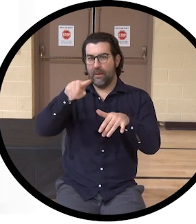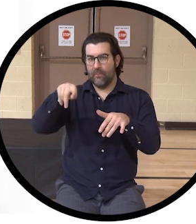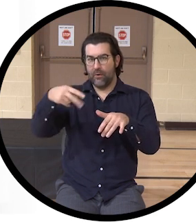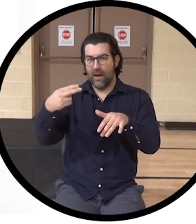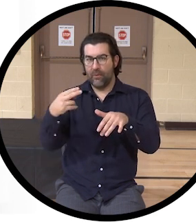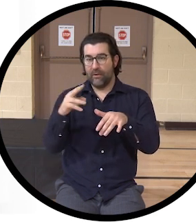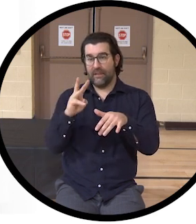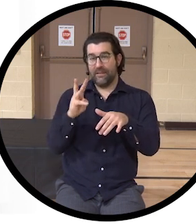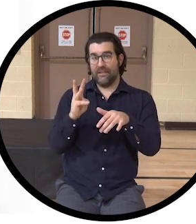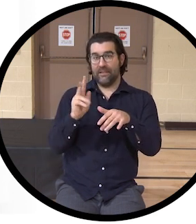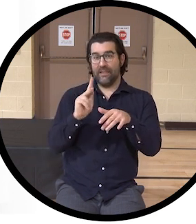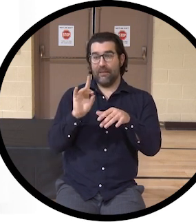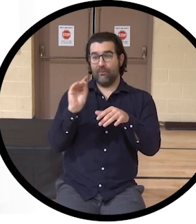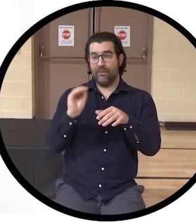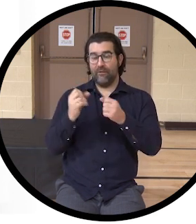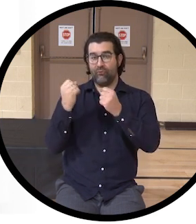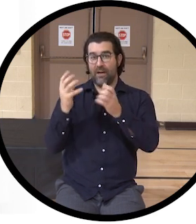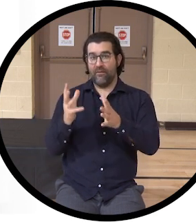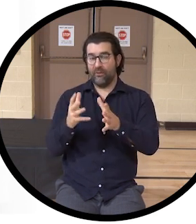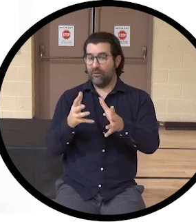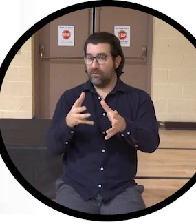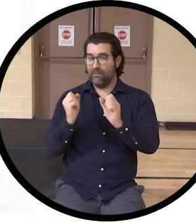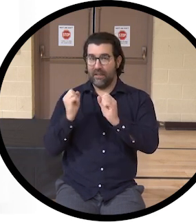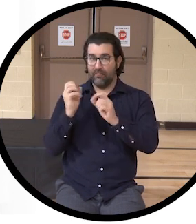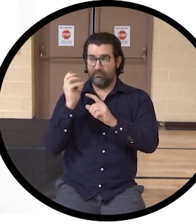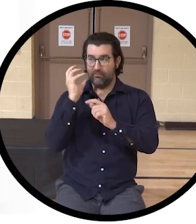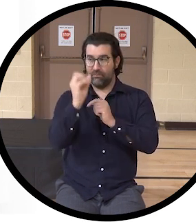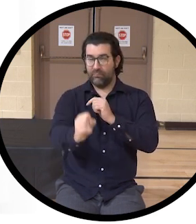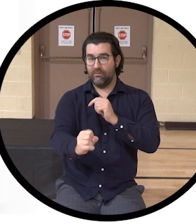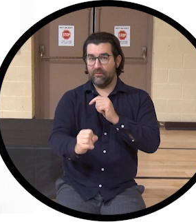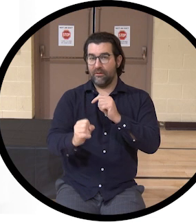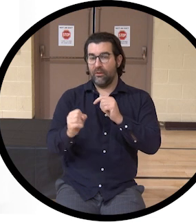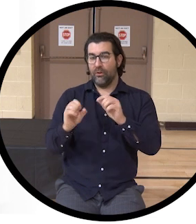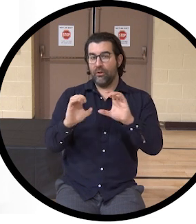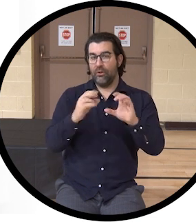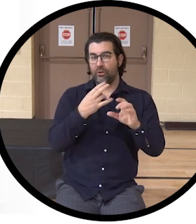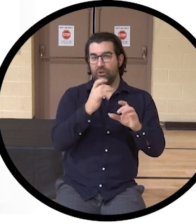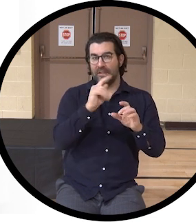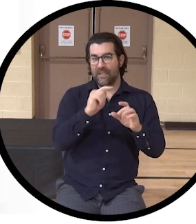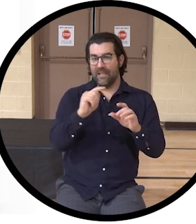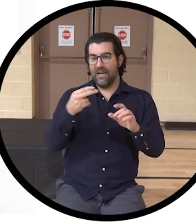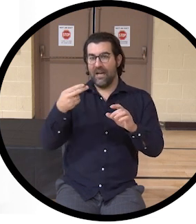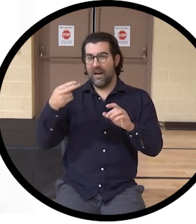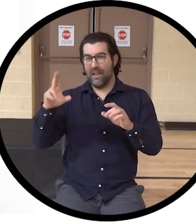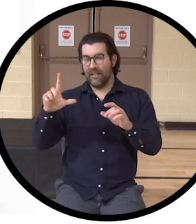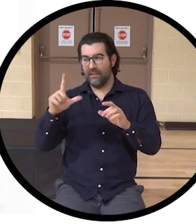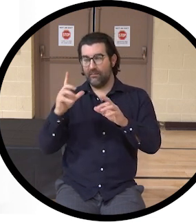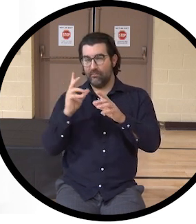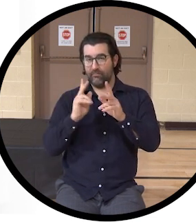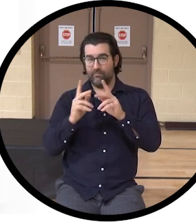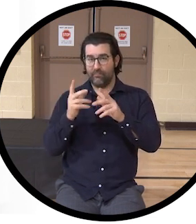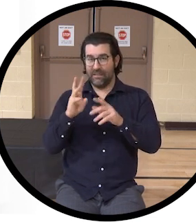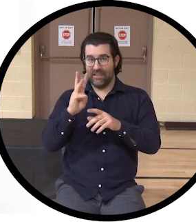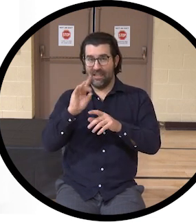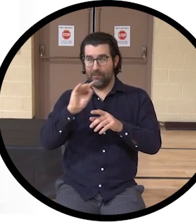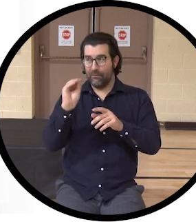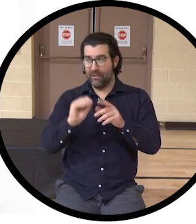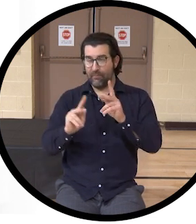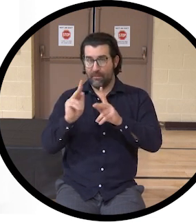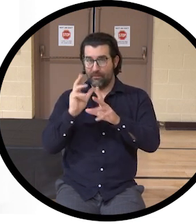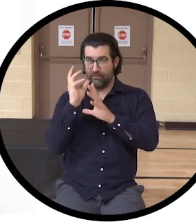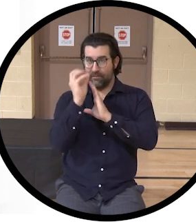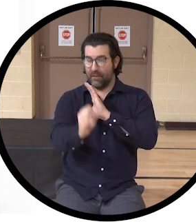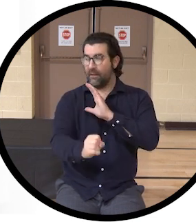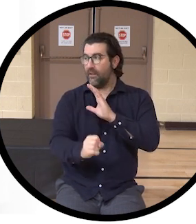68% speeding with current conditions between Chislett and Highland. And then on the Highland to Heberton part, we